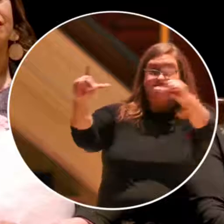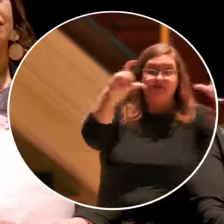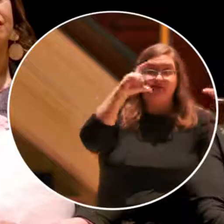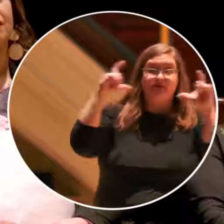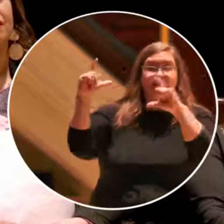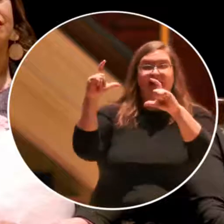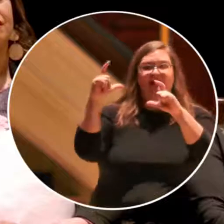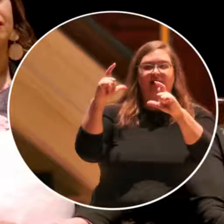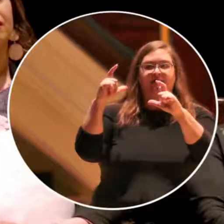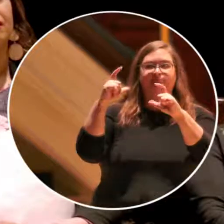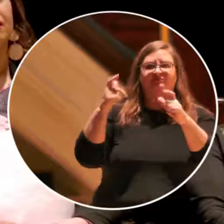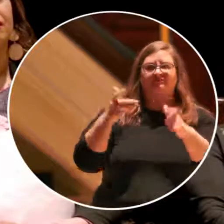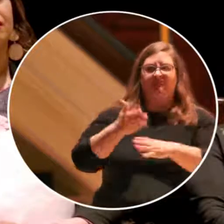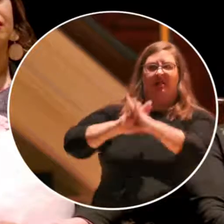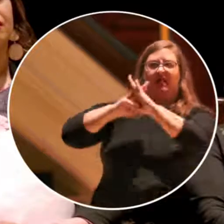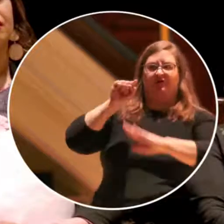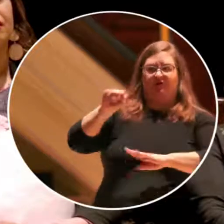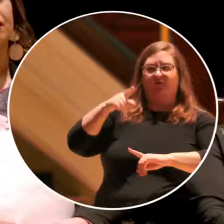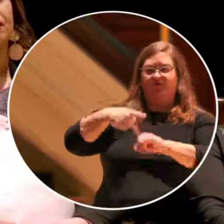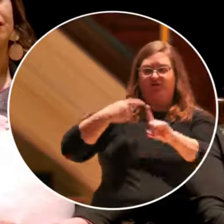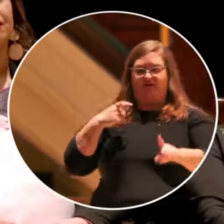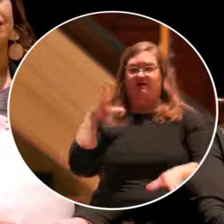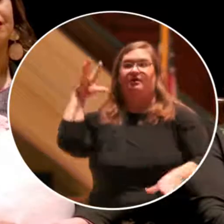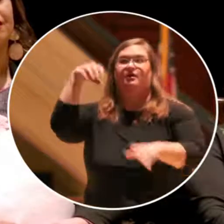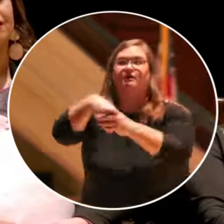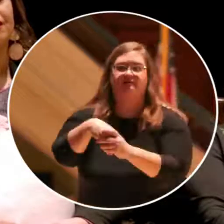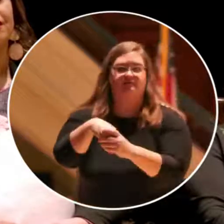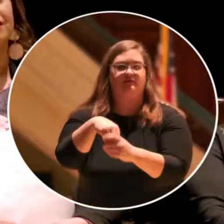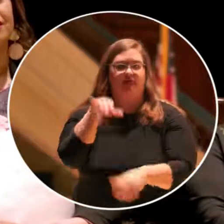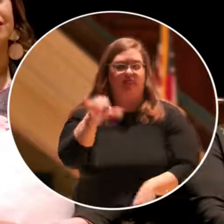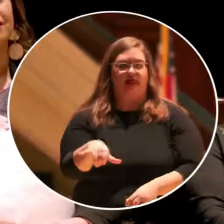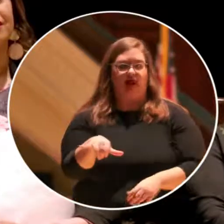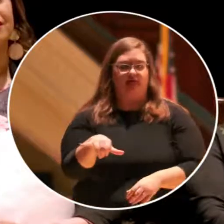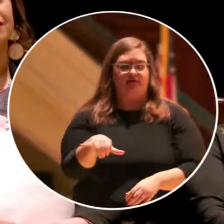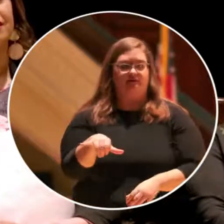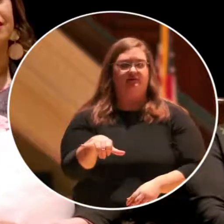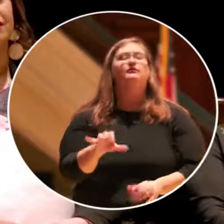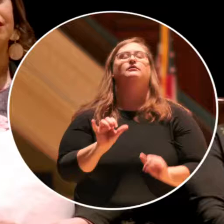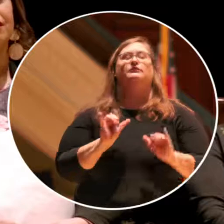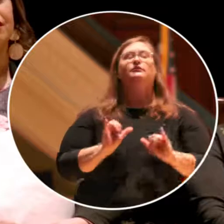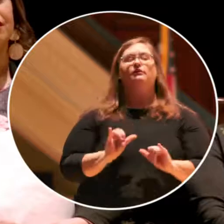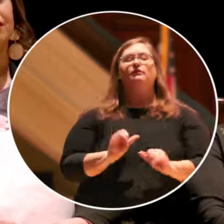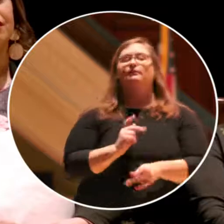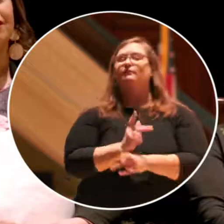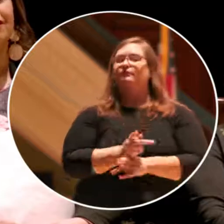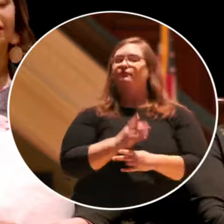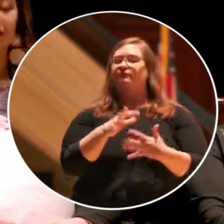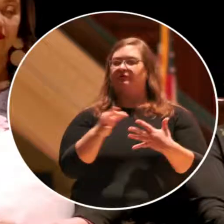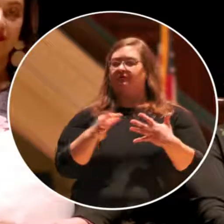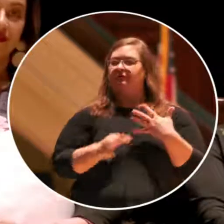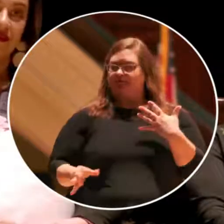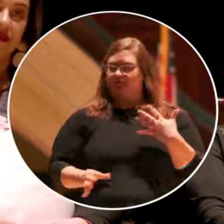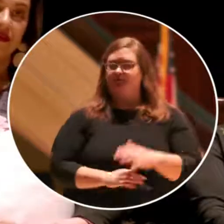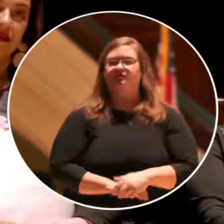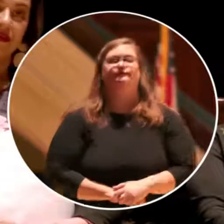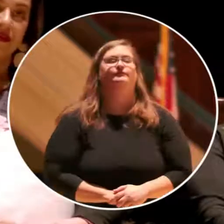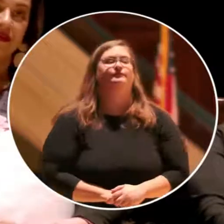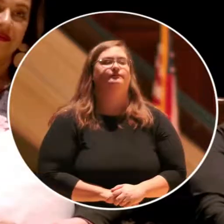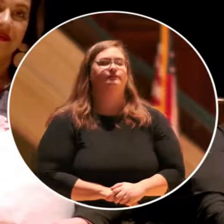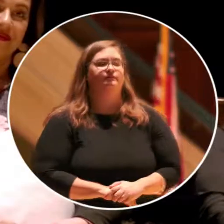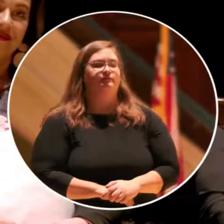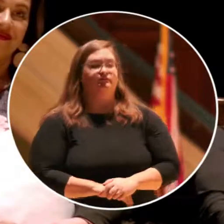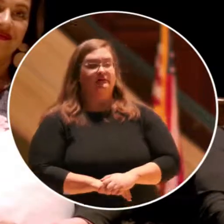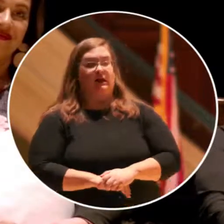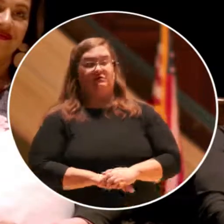trying to capture. Choose wisely. My stepmother has framed photographs,